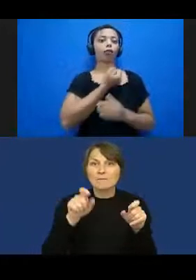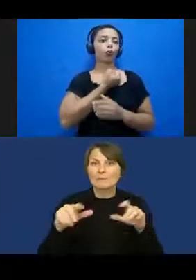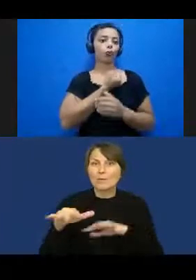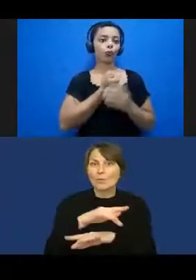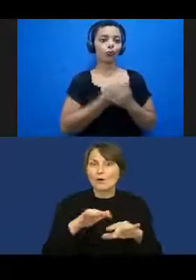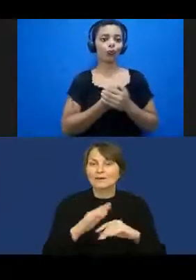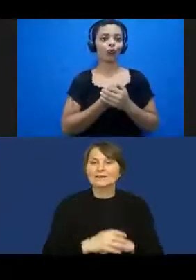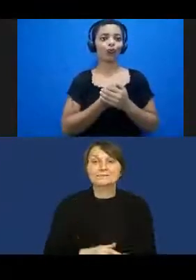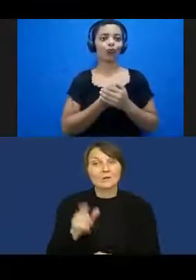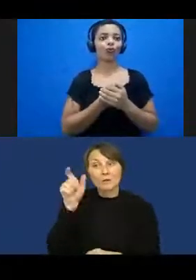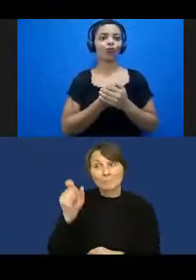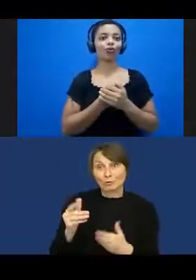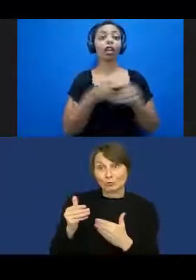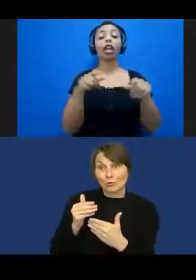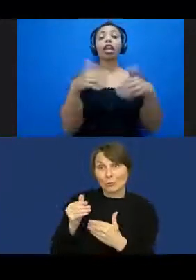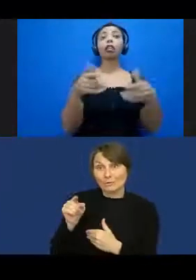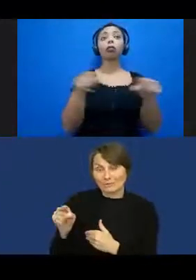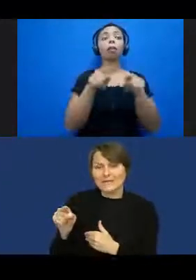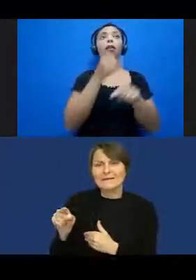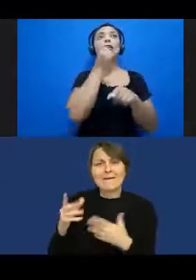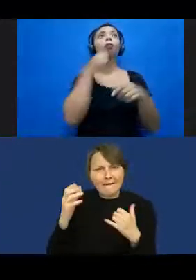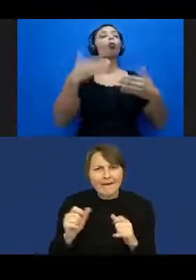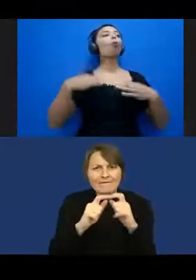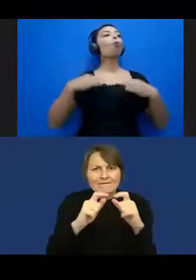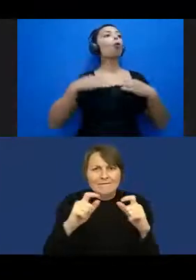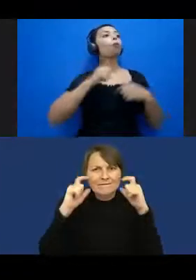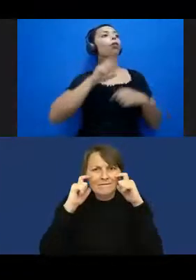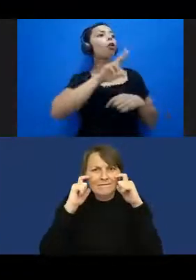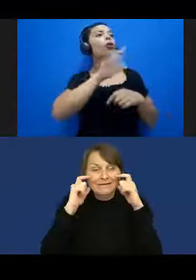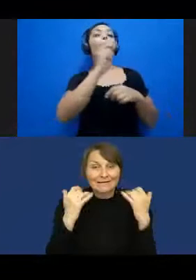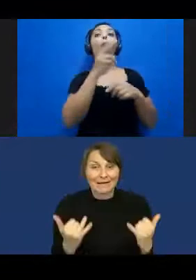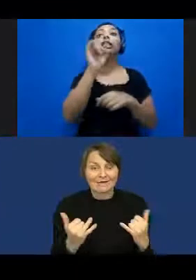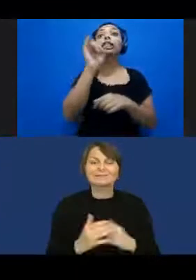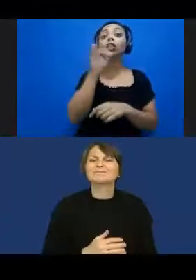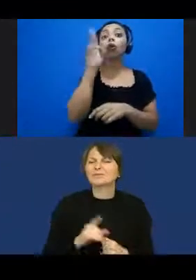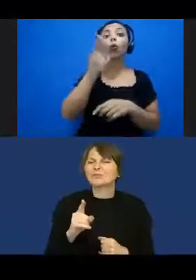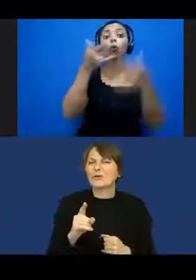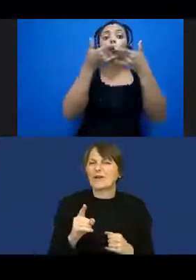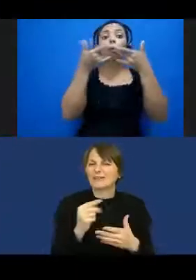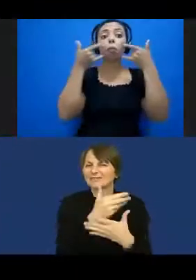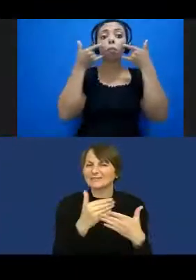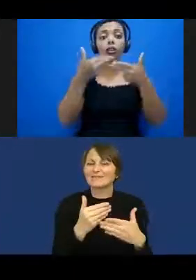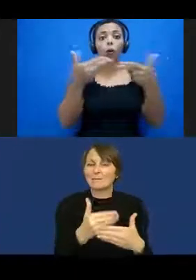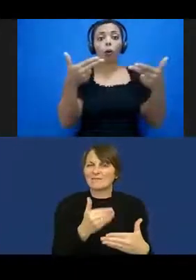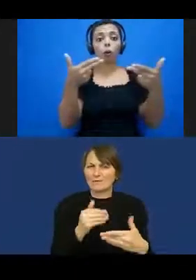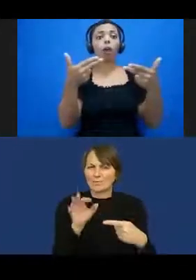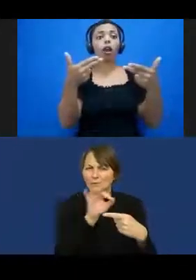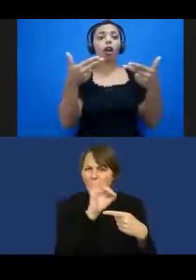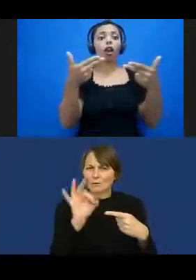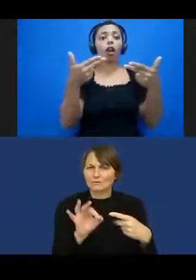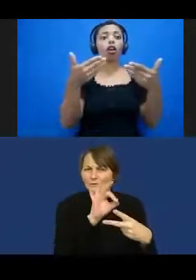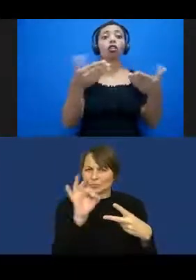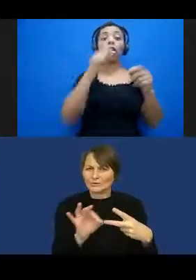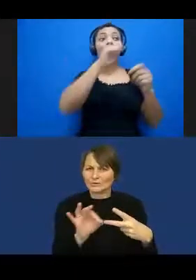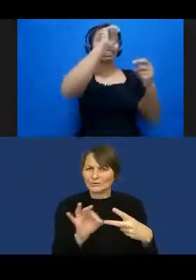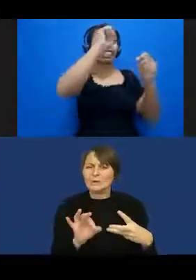Is this person close to me wearing a face mask at the moment? So the idea is you would have a series of defined queries that the users could begin to put